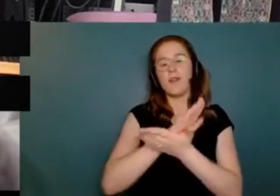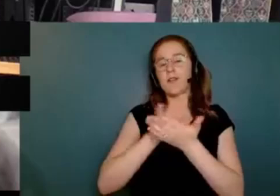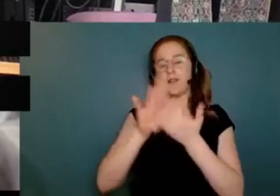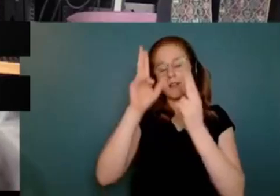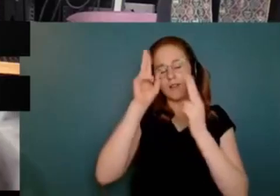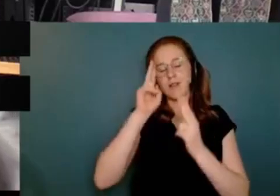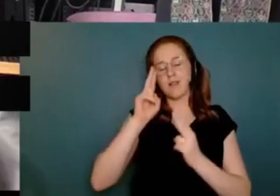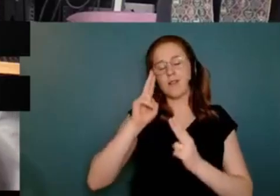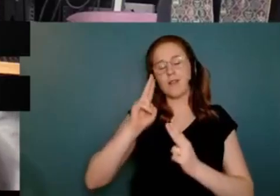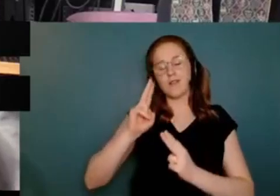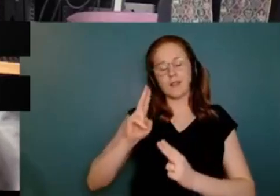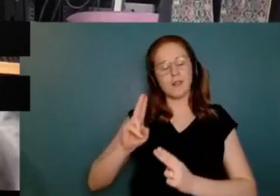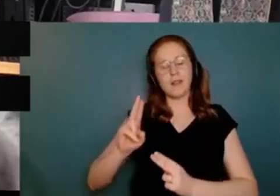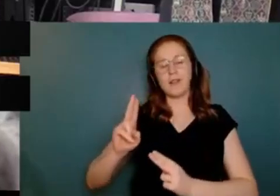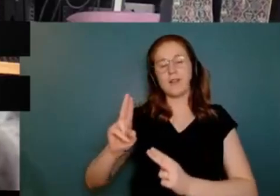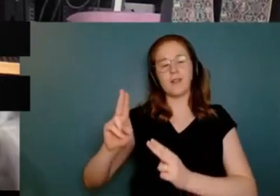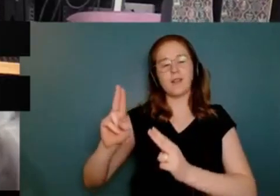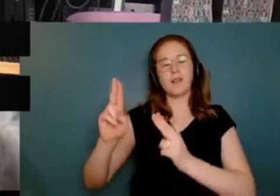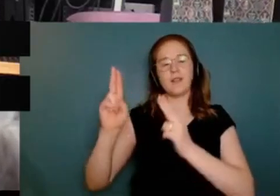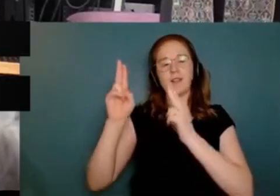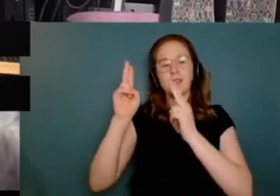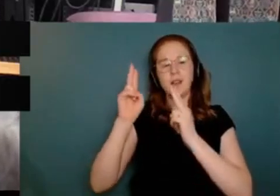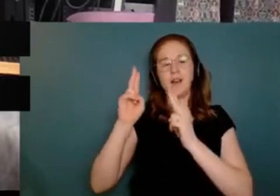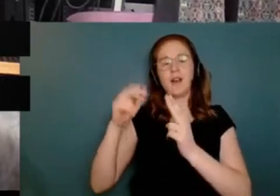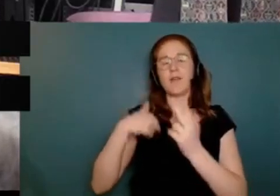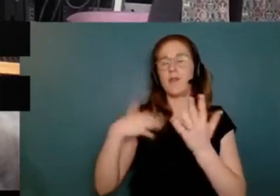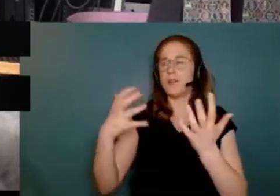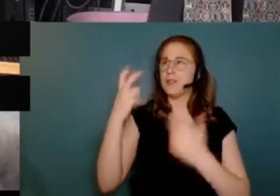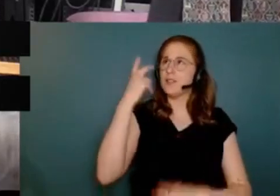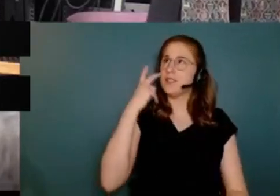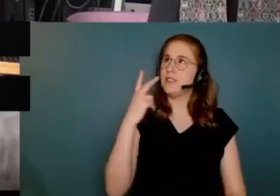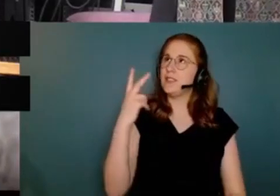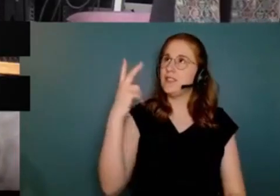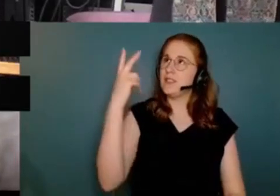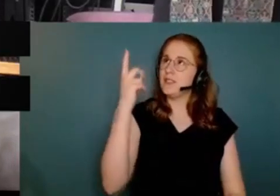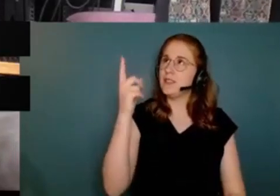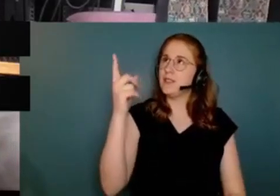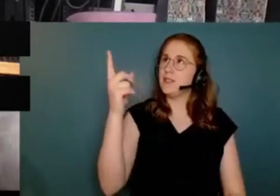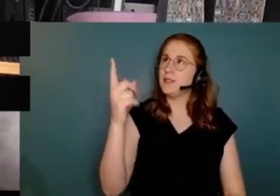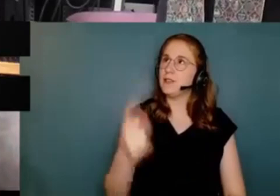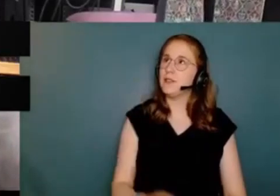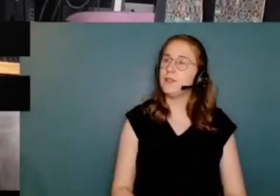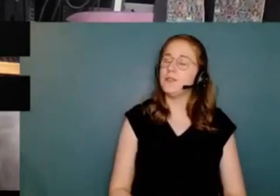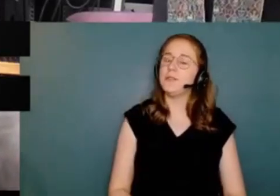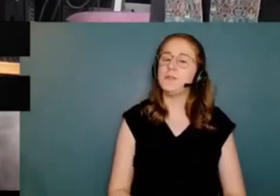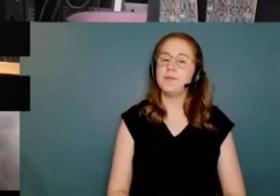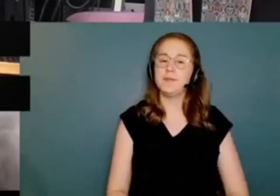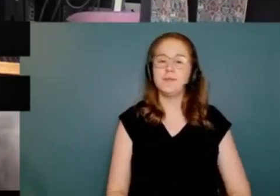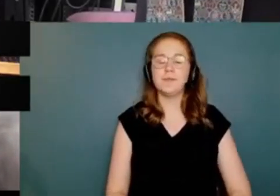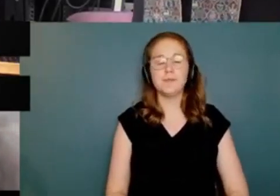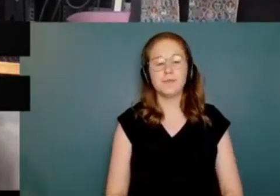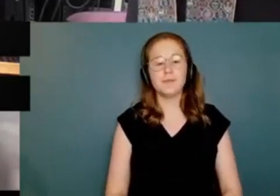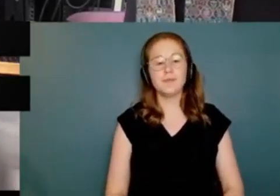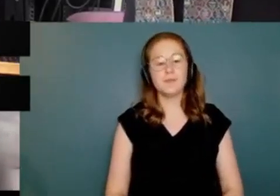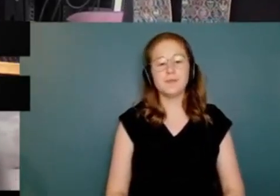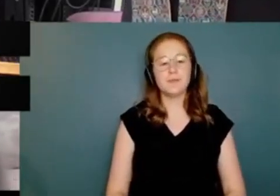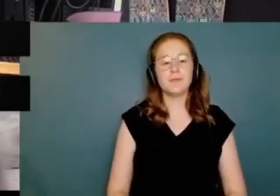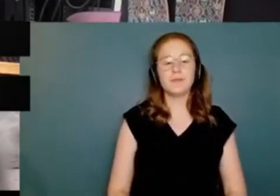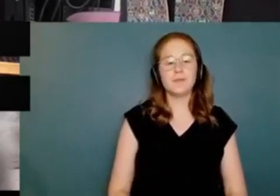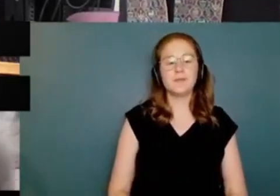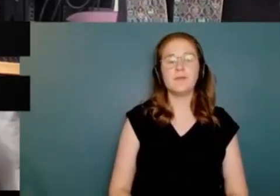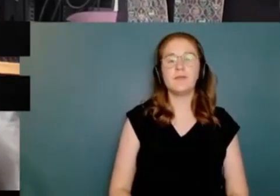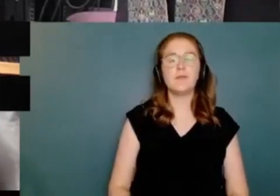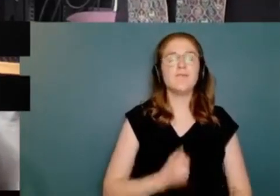Holy, holy, holy. I want to see you. We